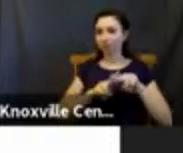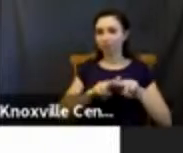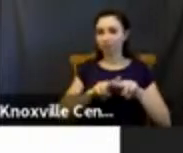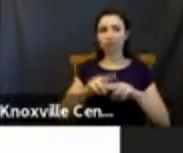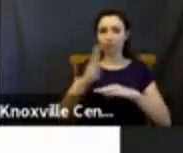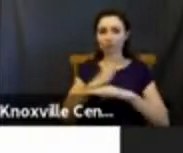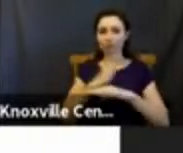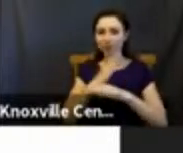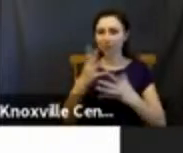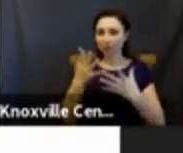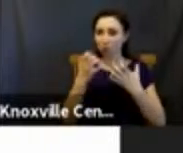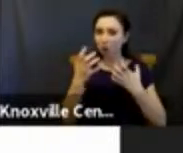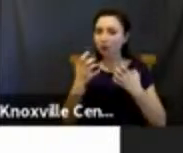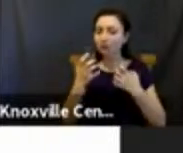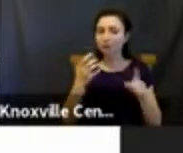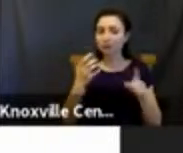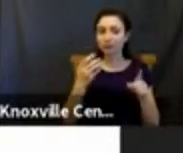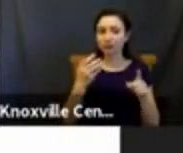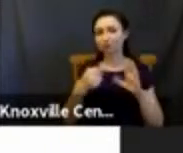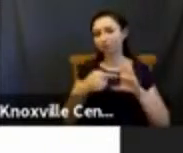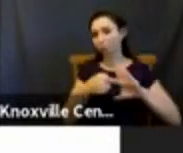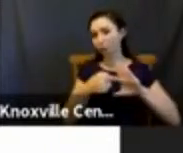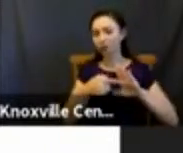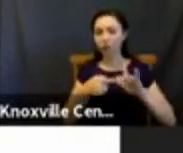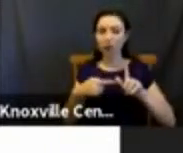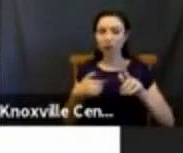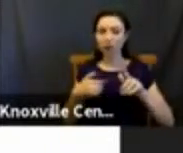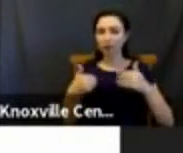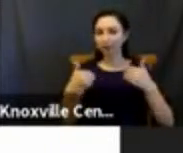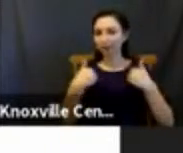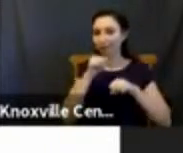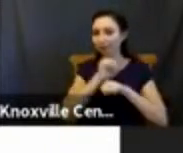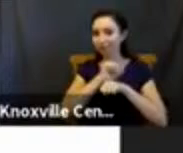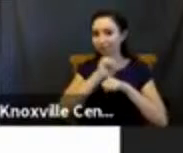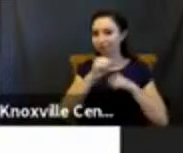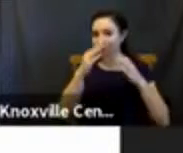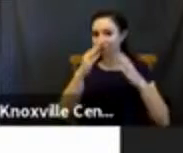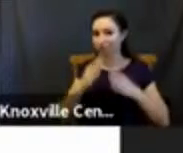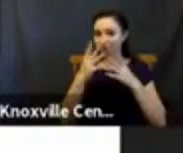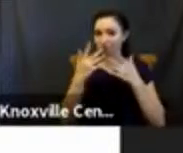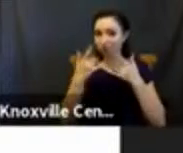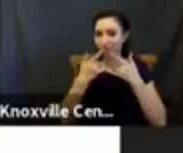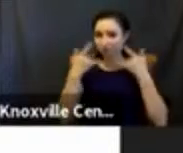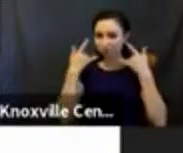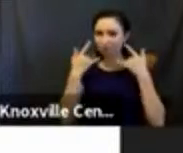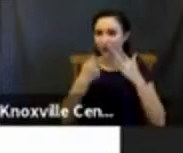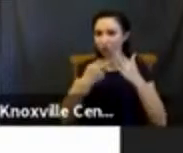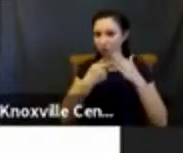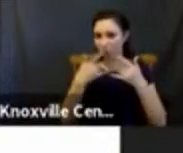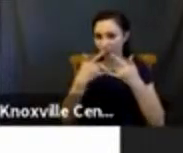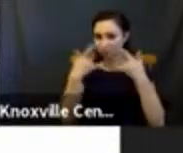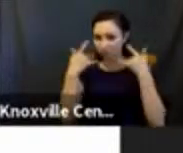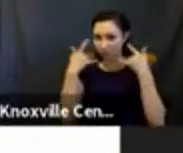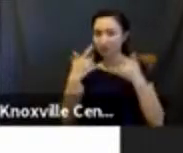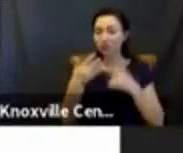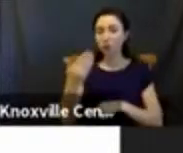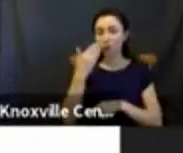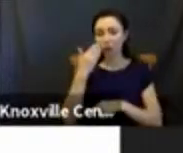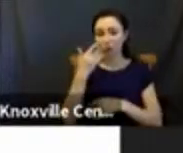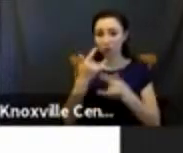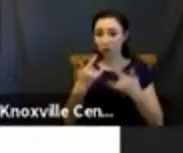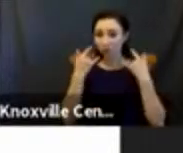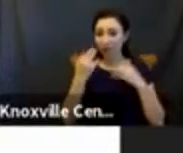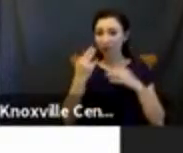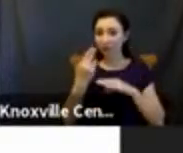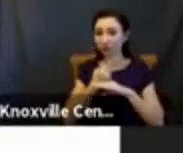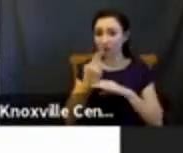businesses to, for example, have their employees mask and to require mask. We do know that mask usage in Knox County